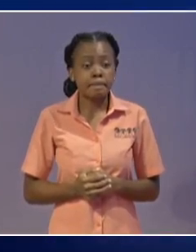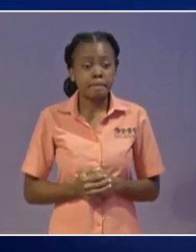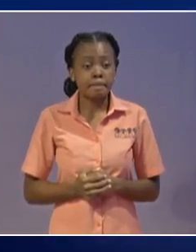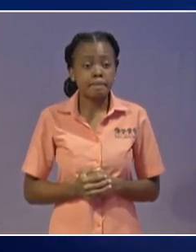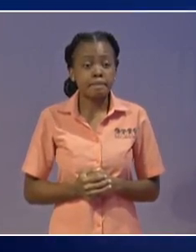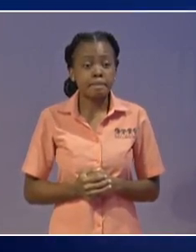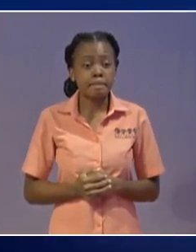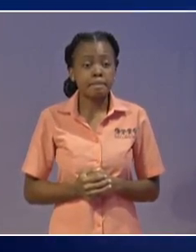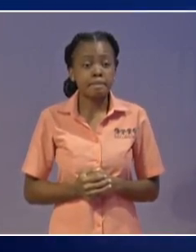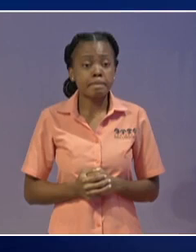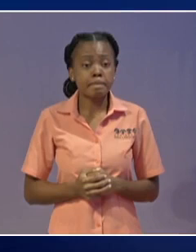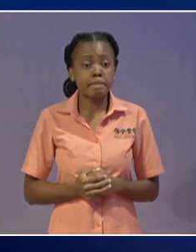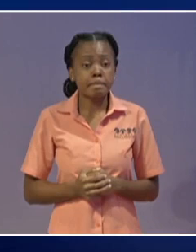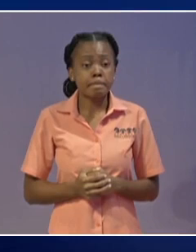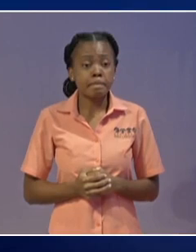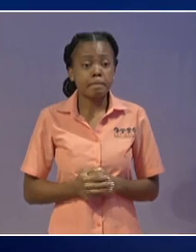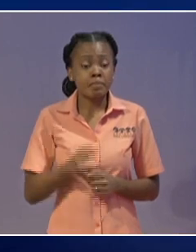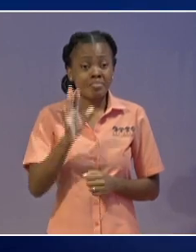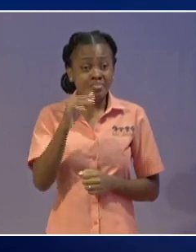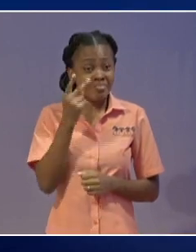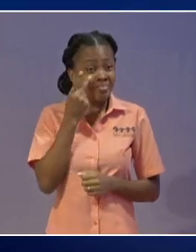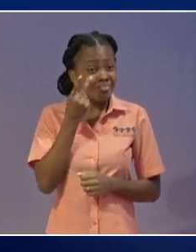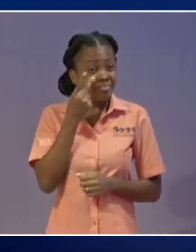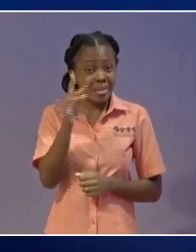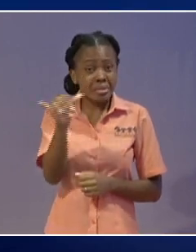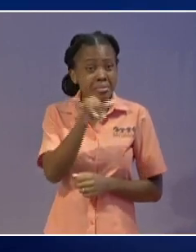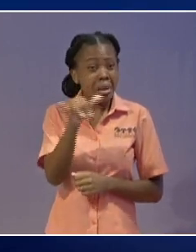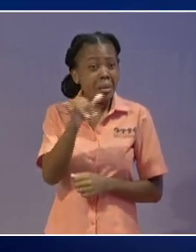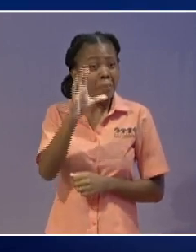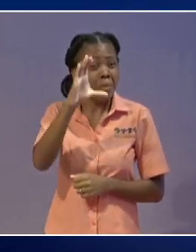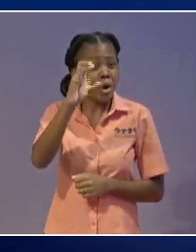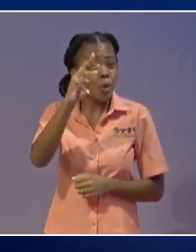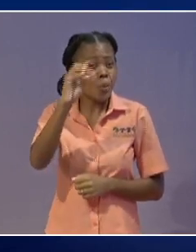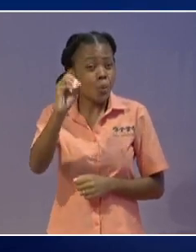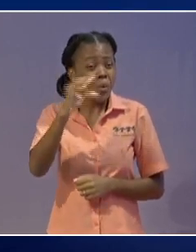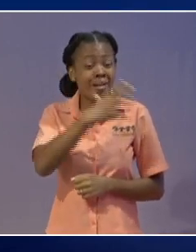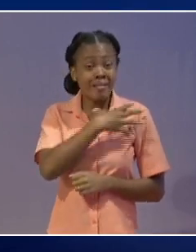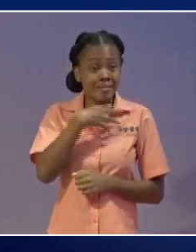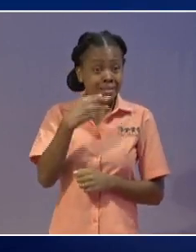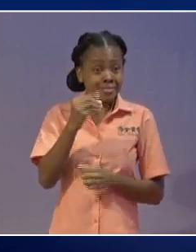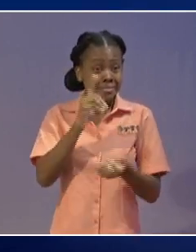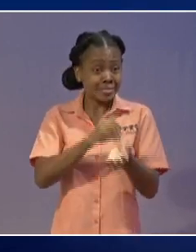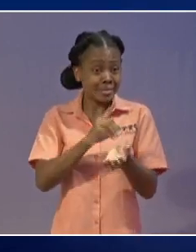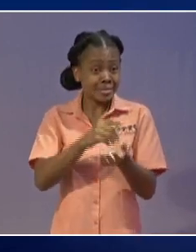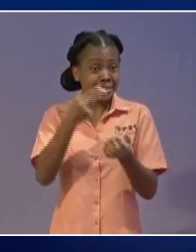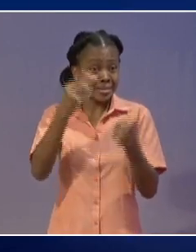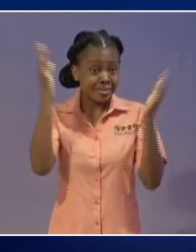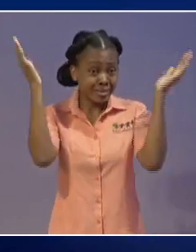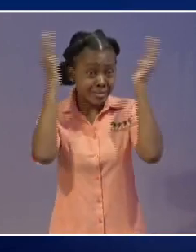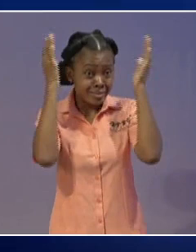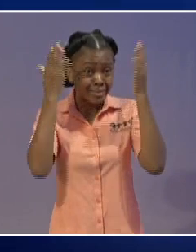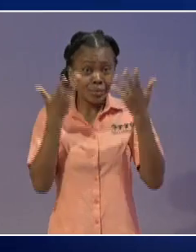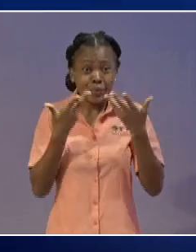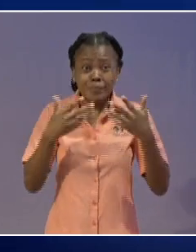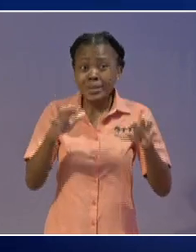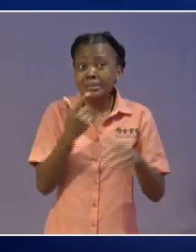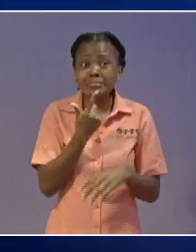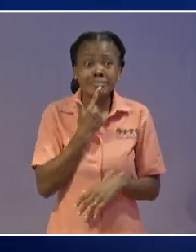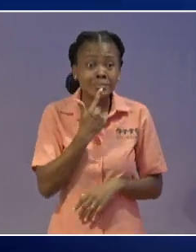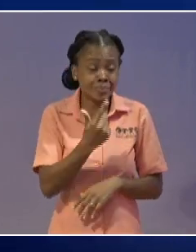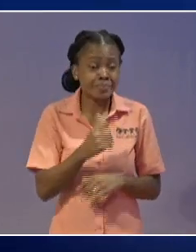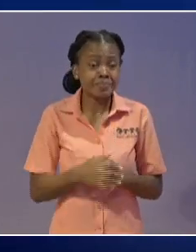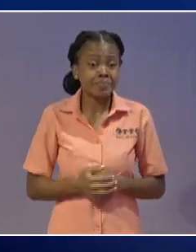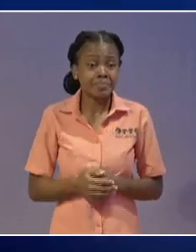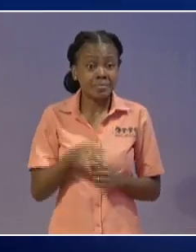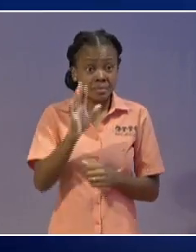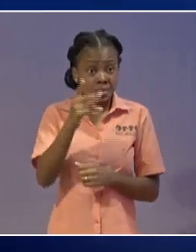So as the CMO and Dr. Hines went through already, we've had it where we had the Delta variant